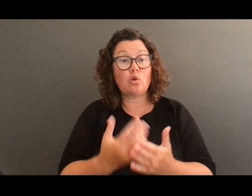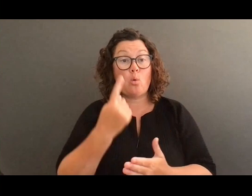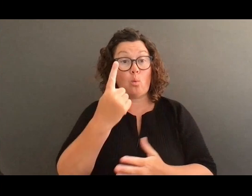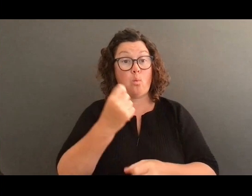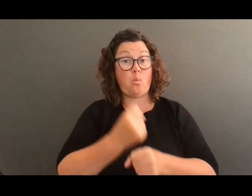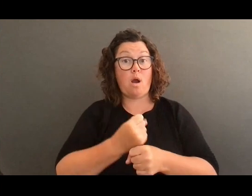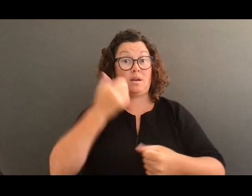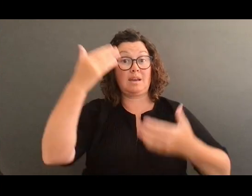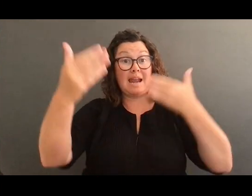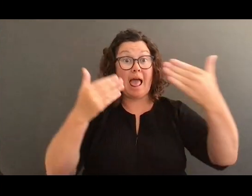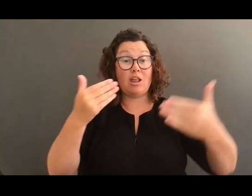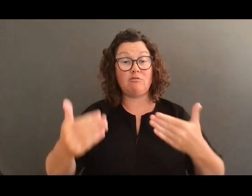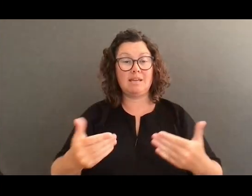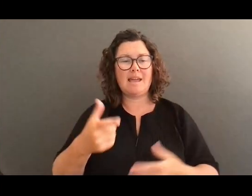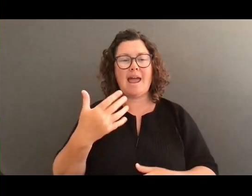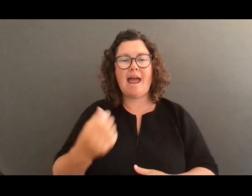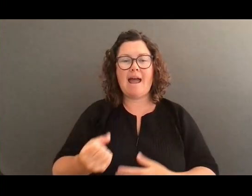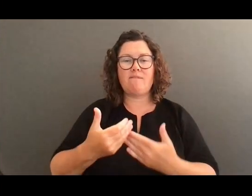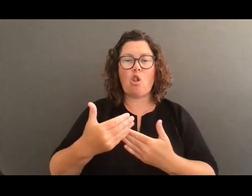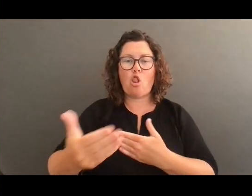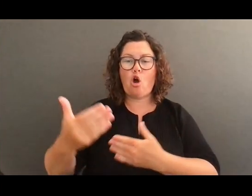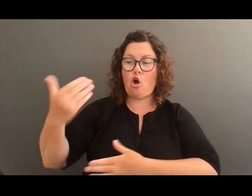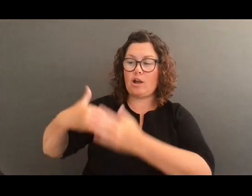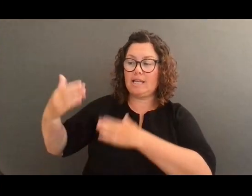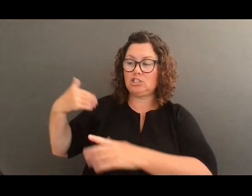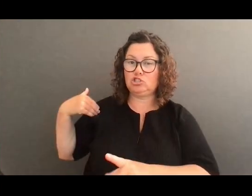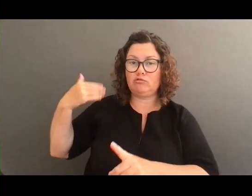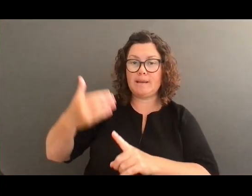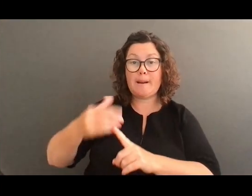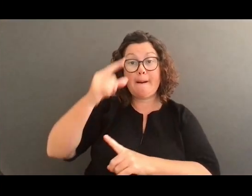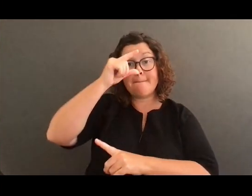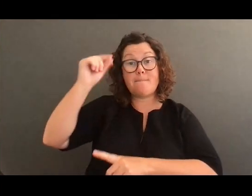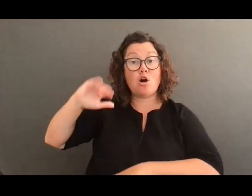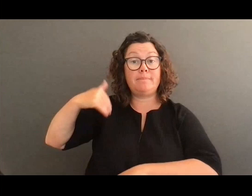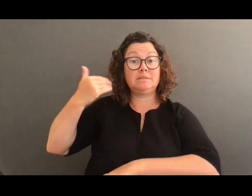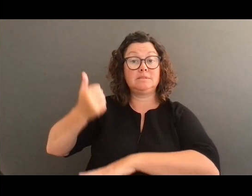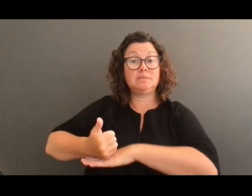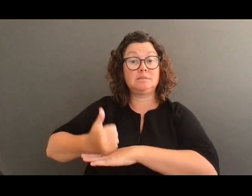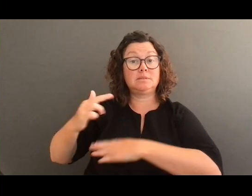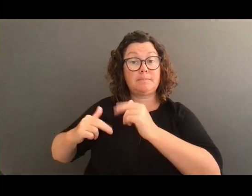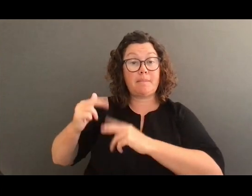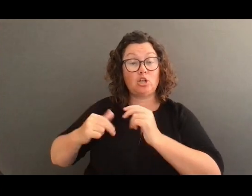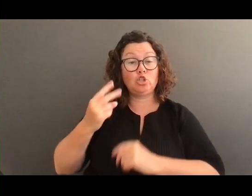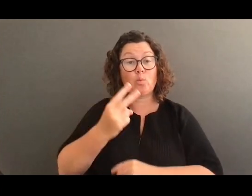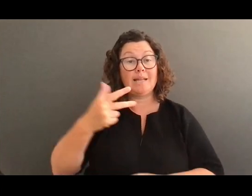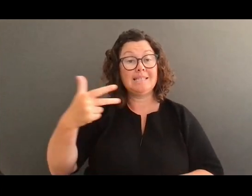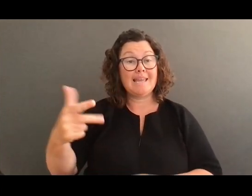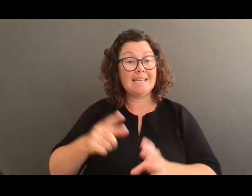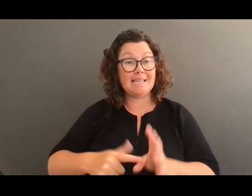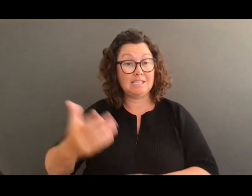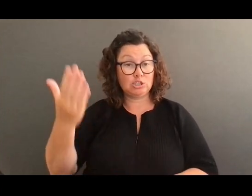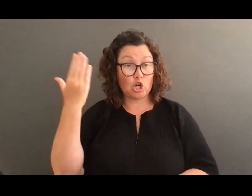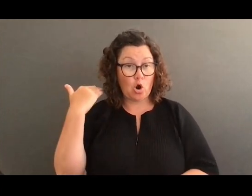long history, being purpose-built over 28 years ago. This gallery is founded on Indigenous kaupapa or principles.